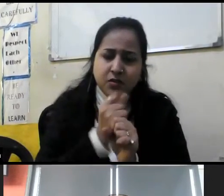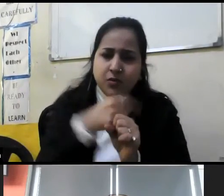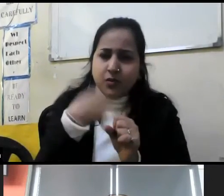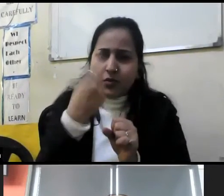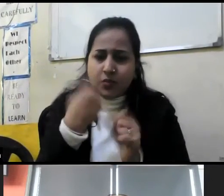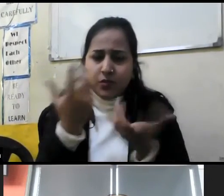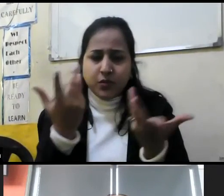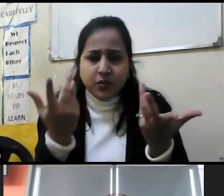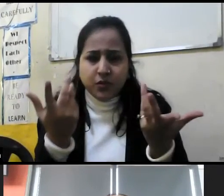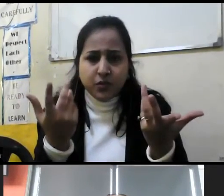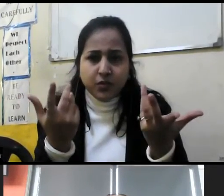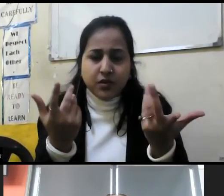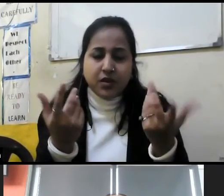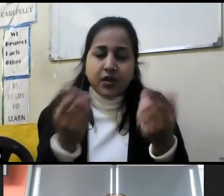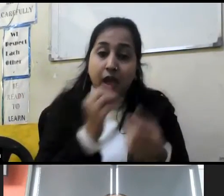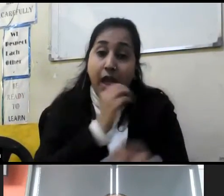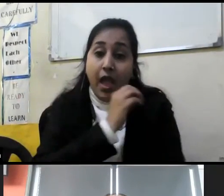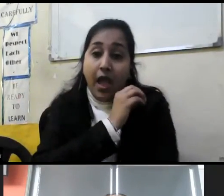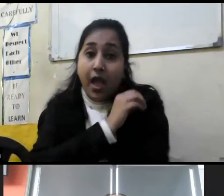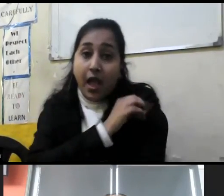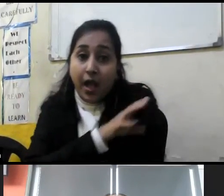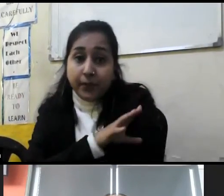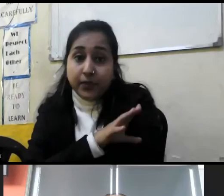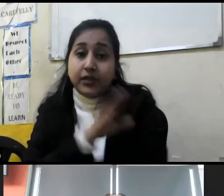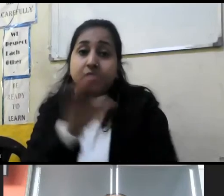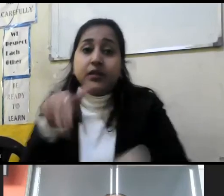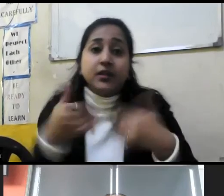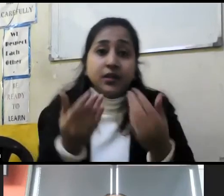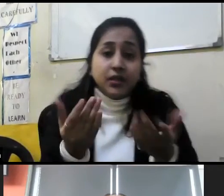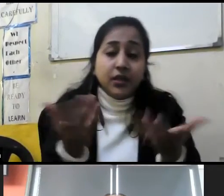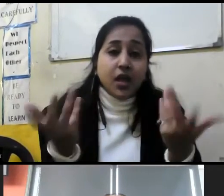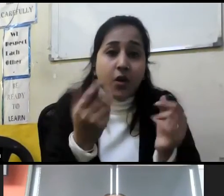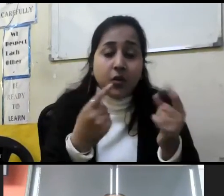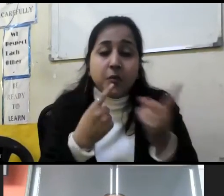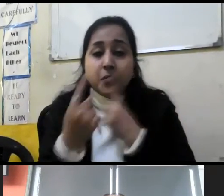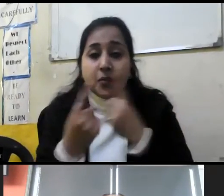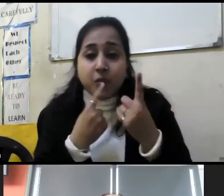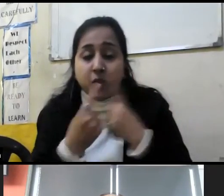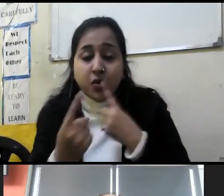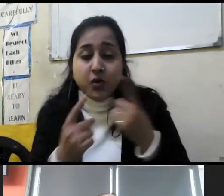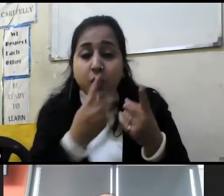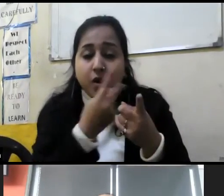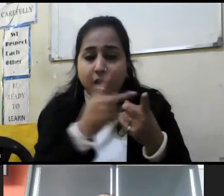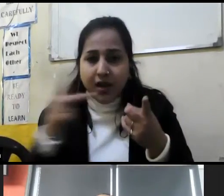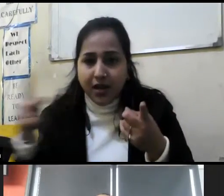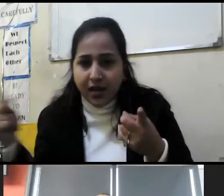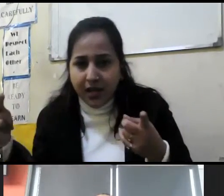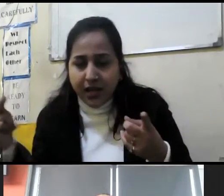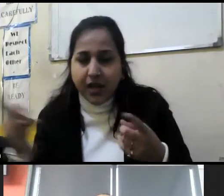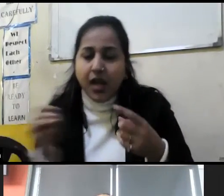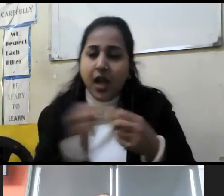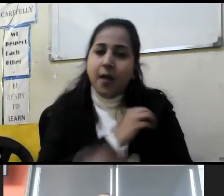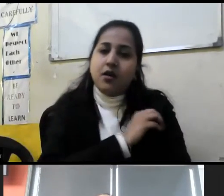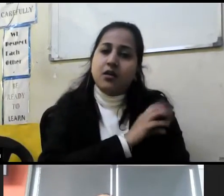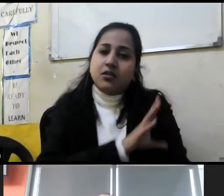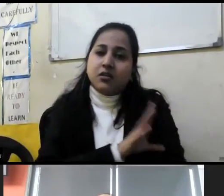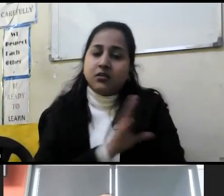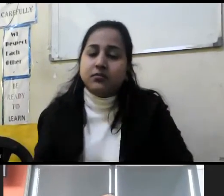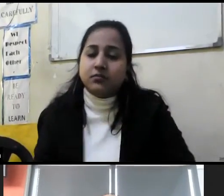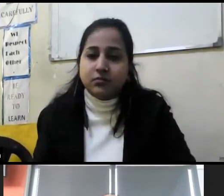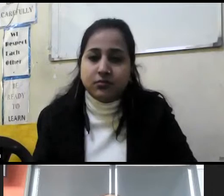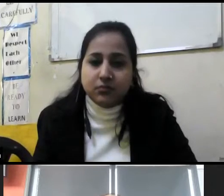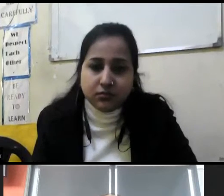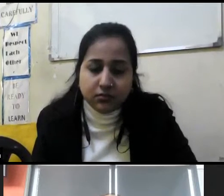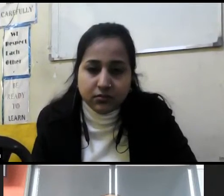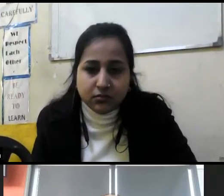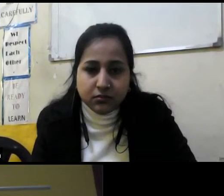I mean, what kind of ability is needed for a CEO? I'm talking about all kinds of abilities. So I thought since